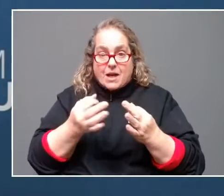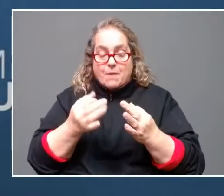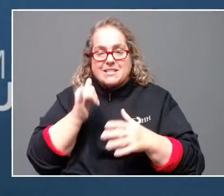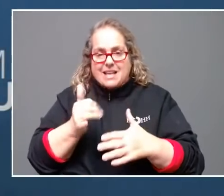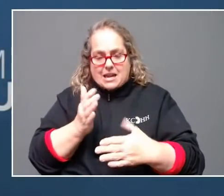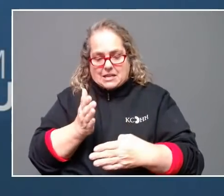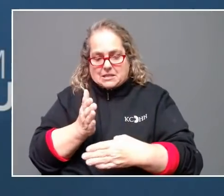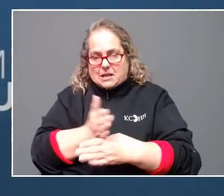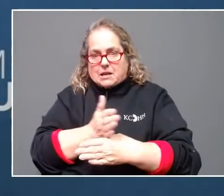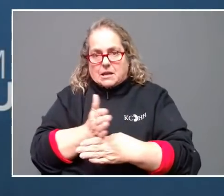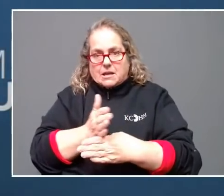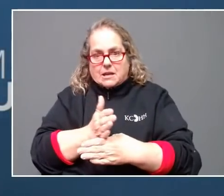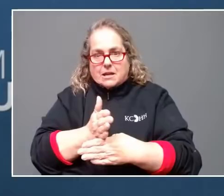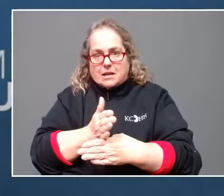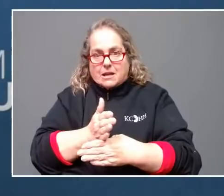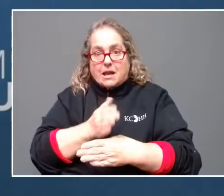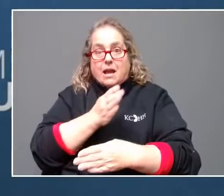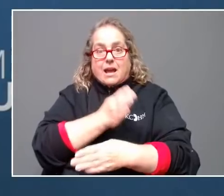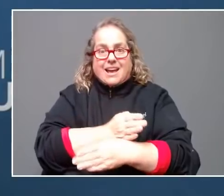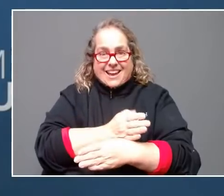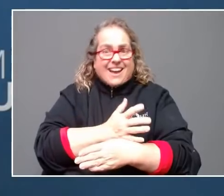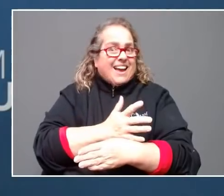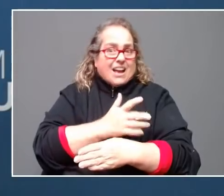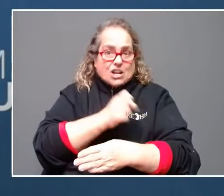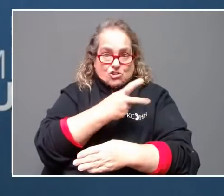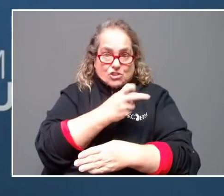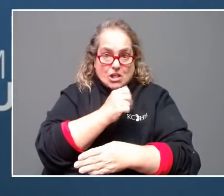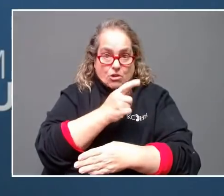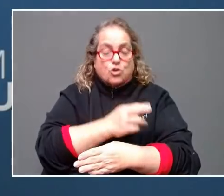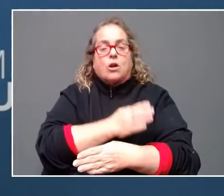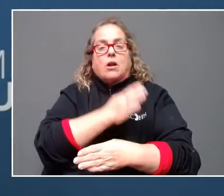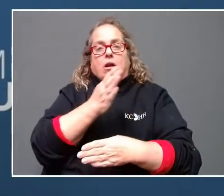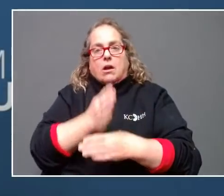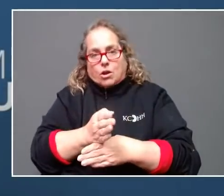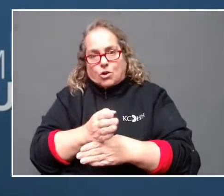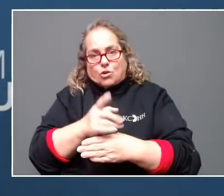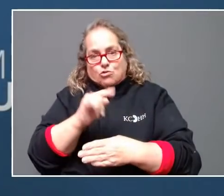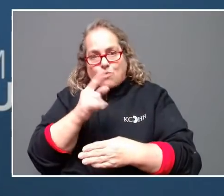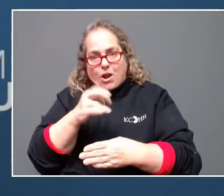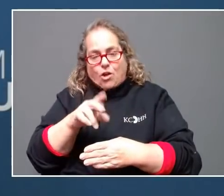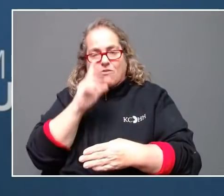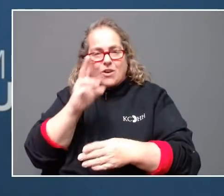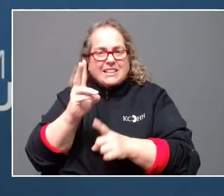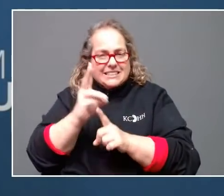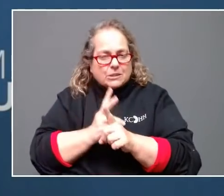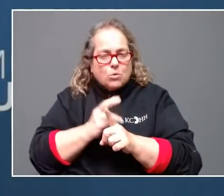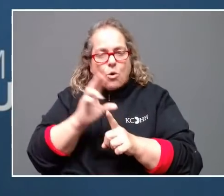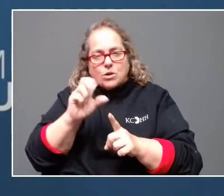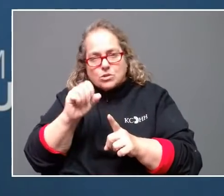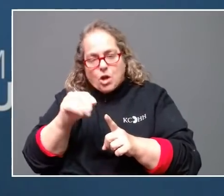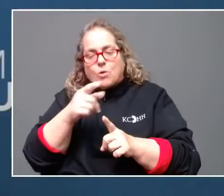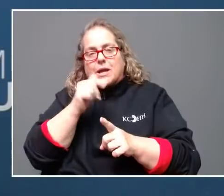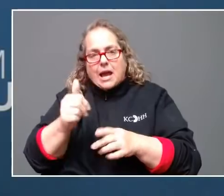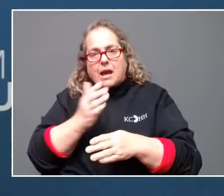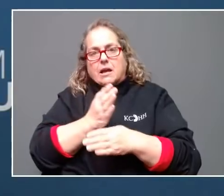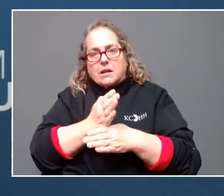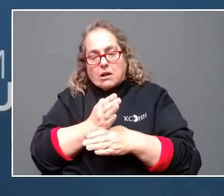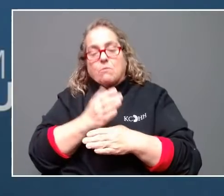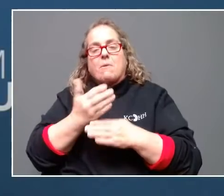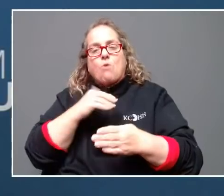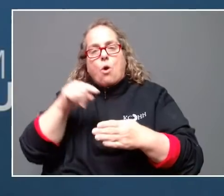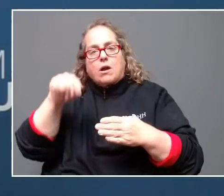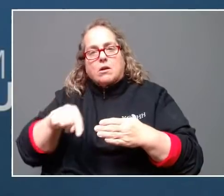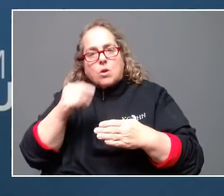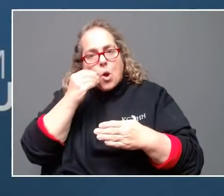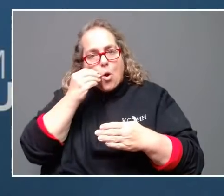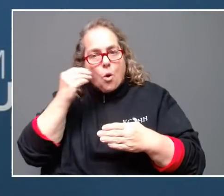we'll have people in there for 6 months or so, where we can get them closer to their homes, within their school systems,